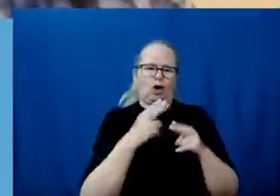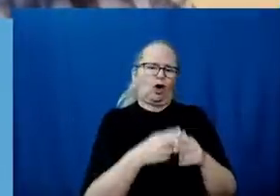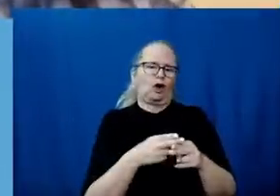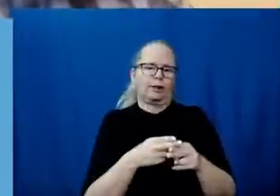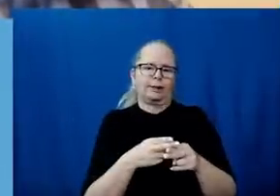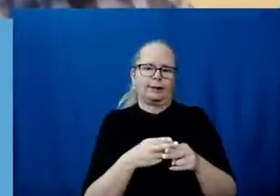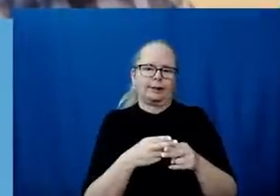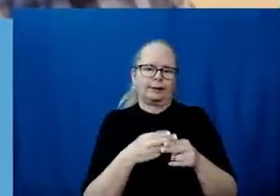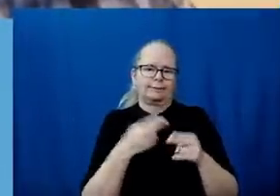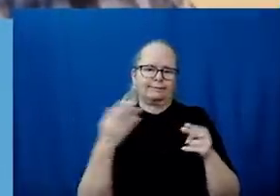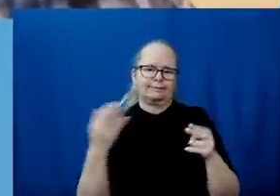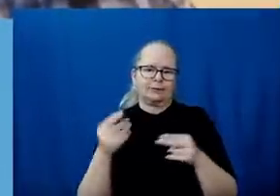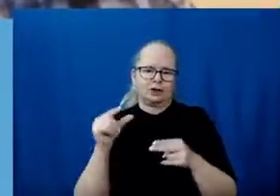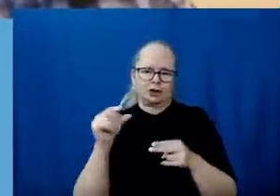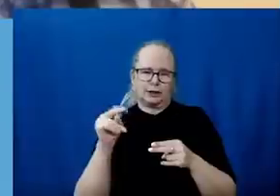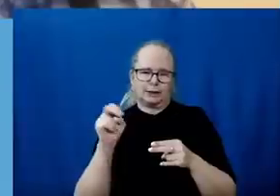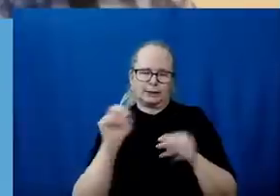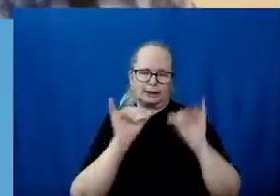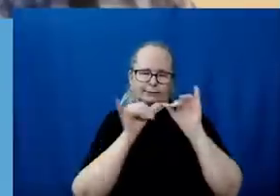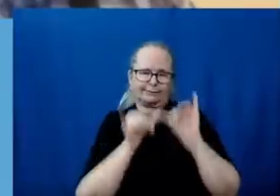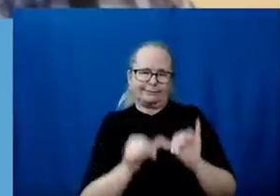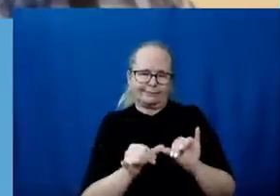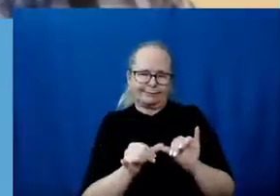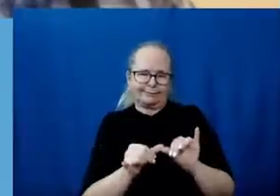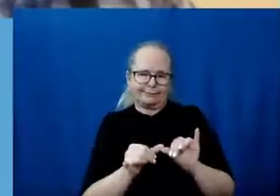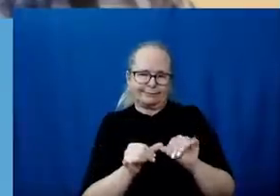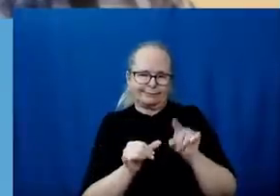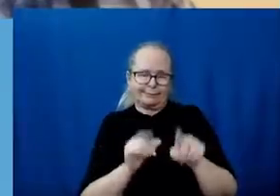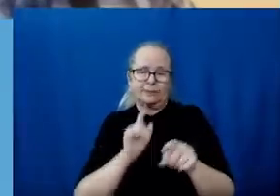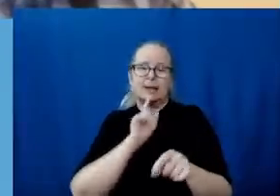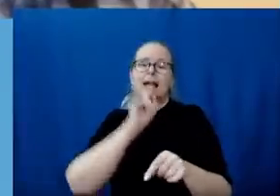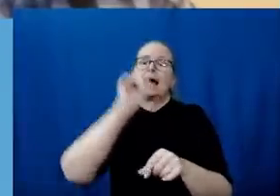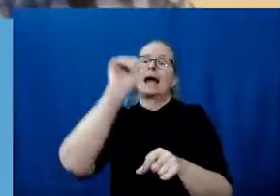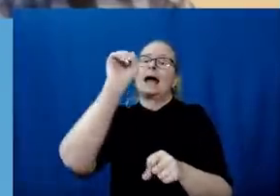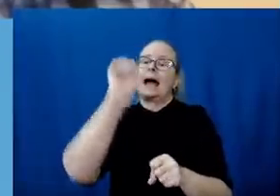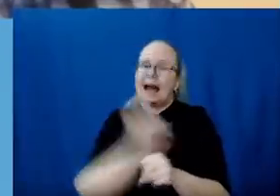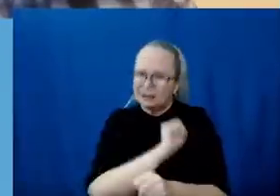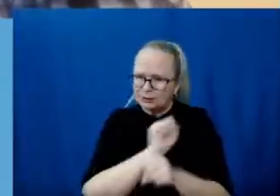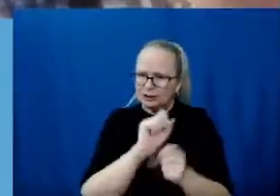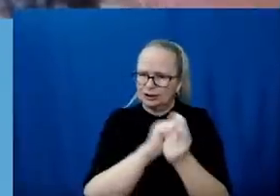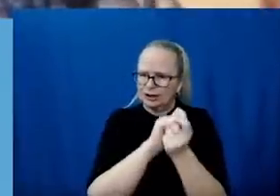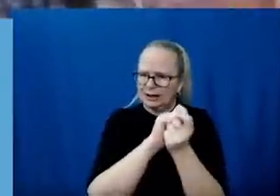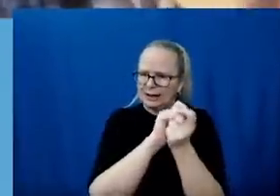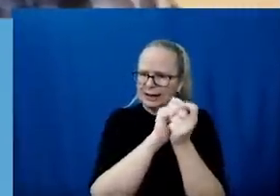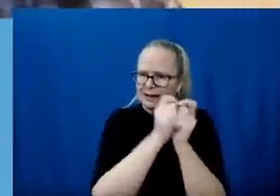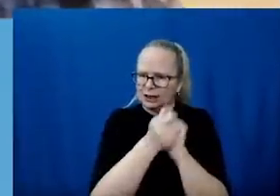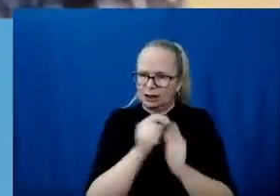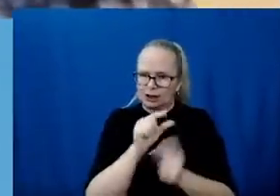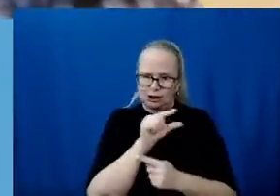I don't know what I would call it, genetic engineering, that actually transform